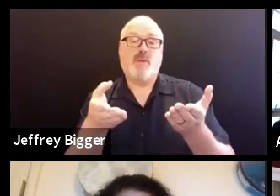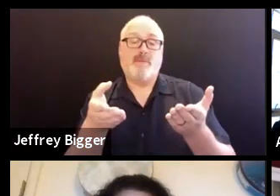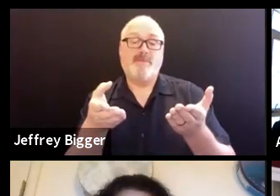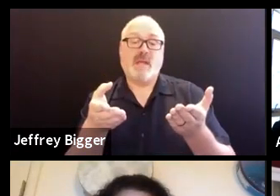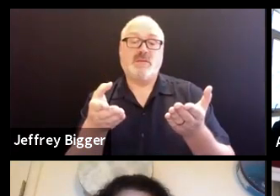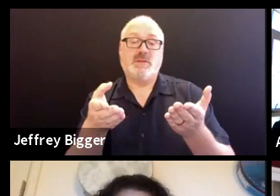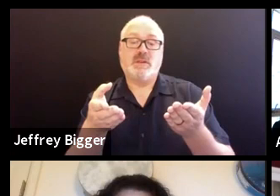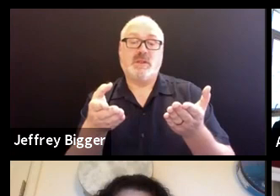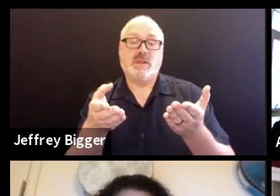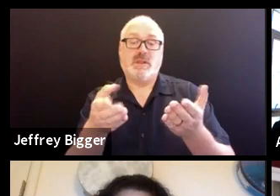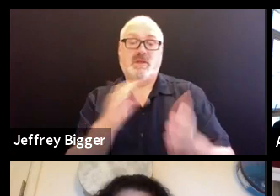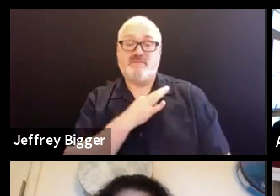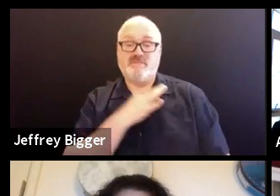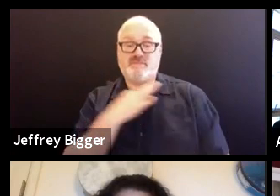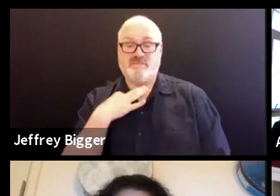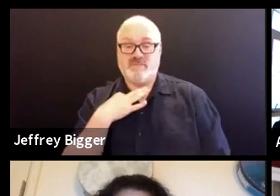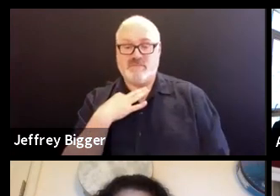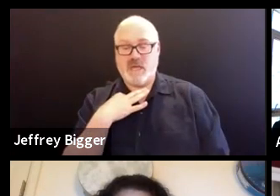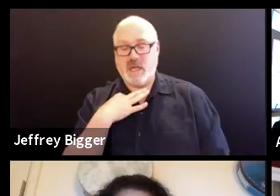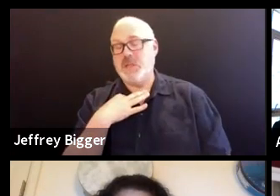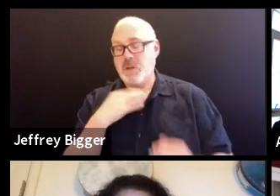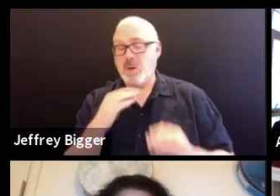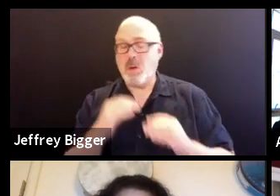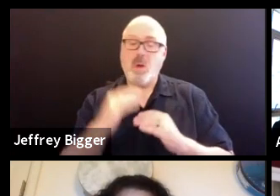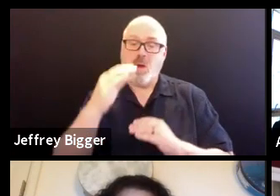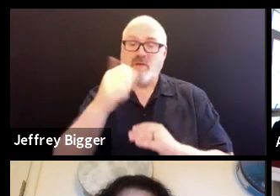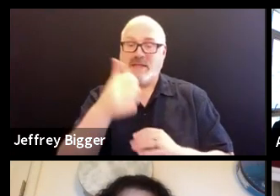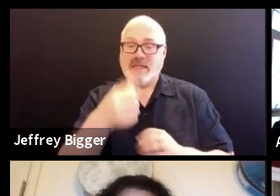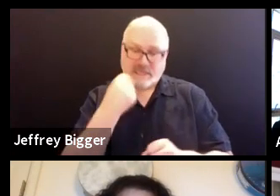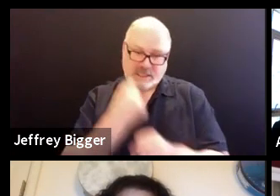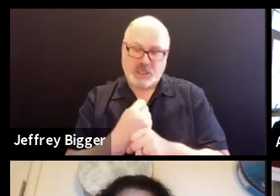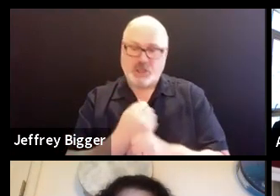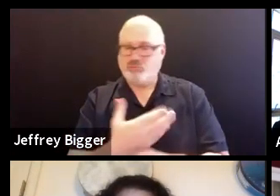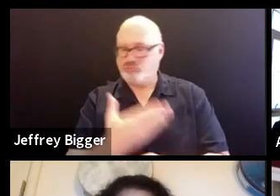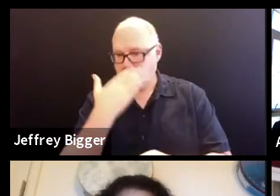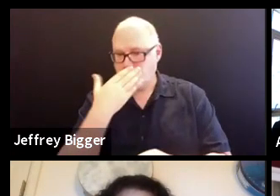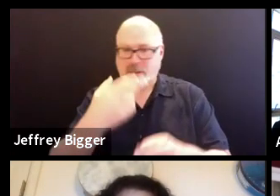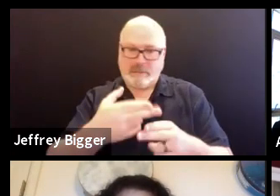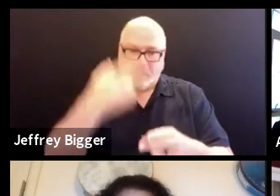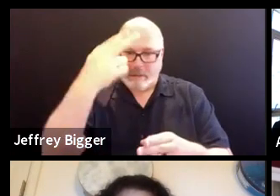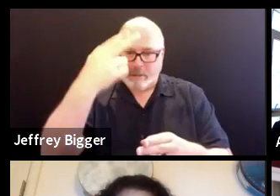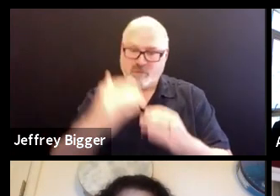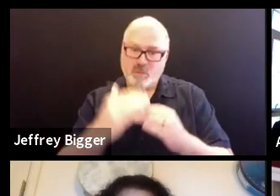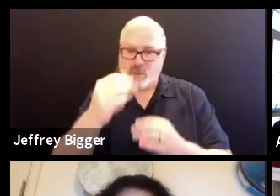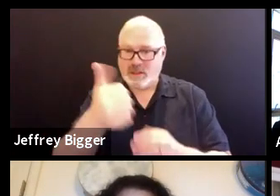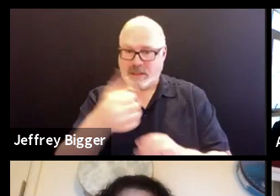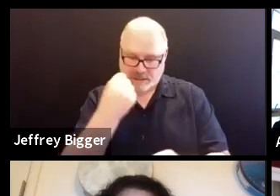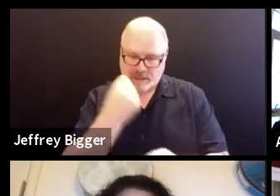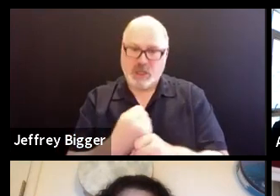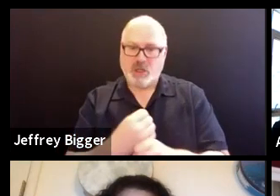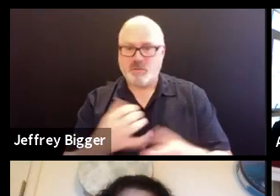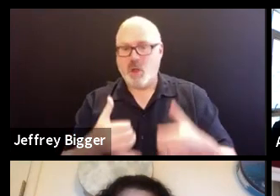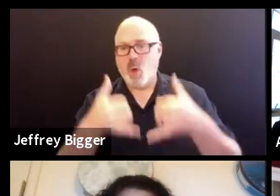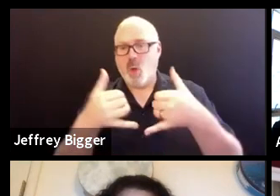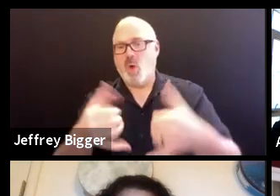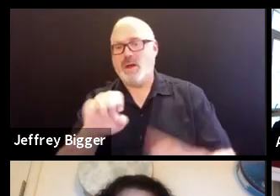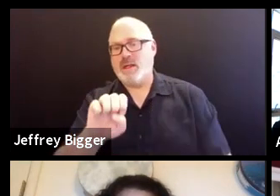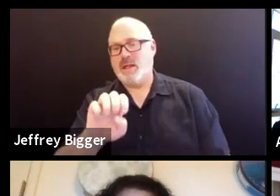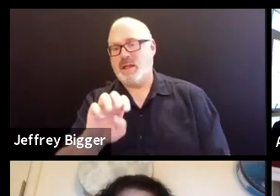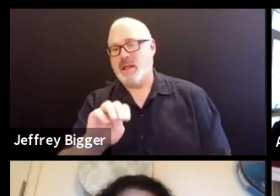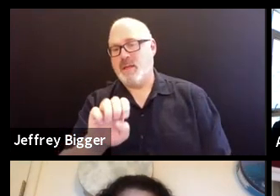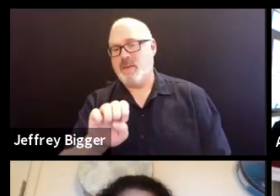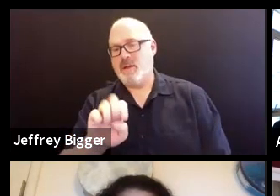these faculty who have served the university with distinction for 10 or more years be awarded emeritus